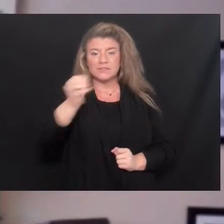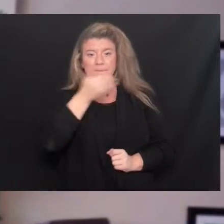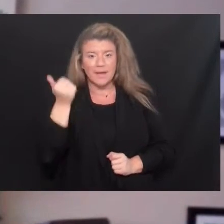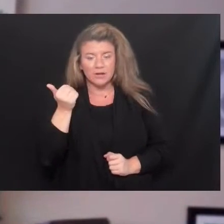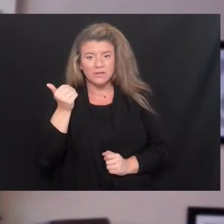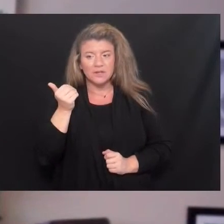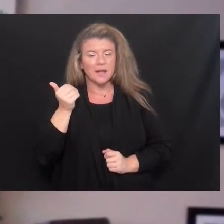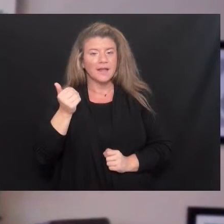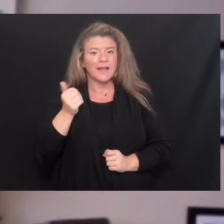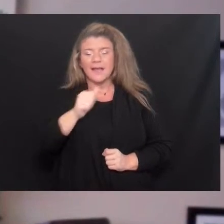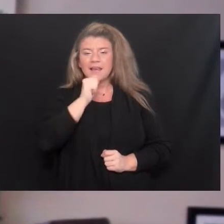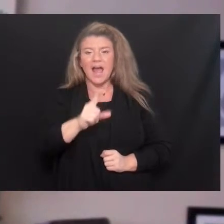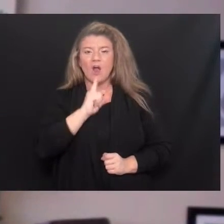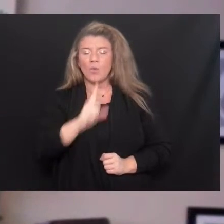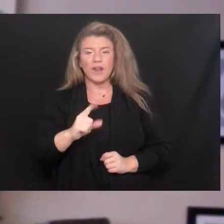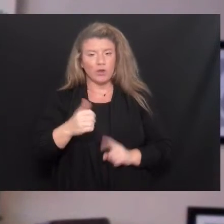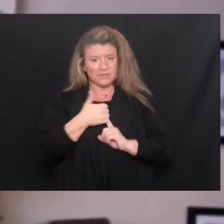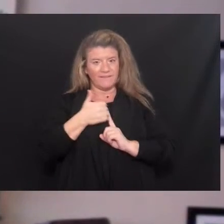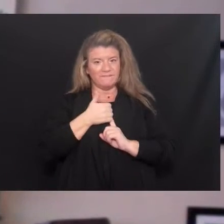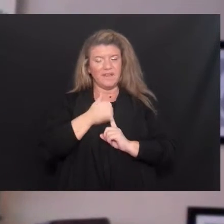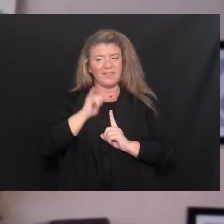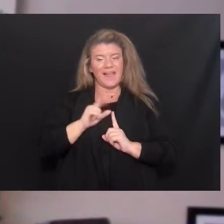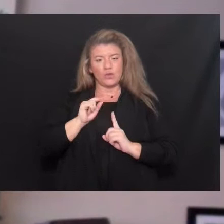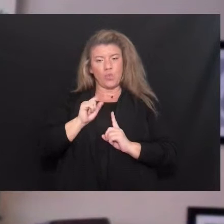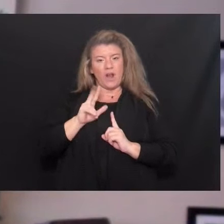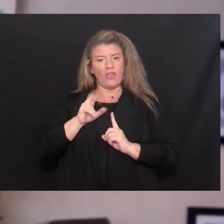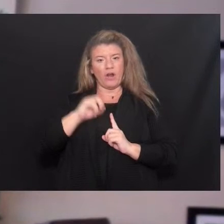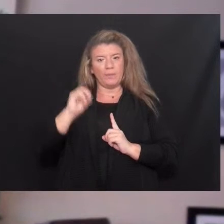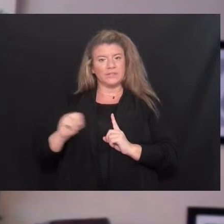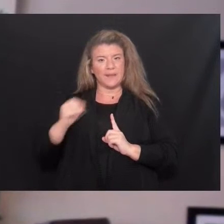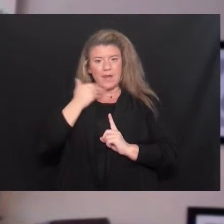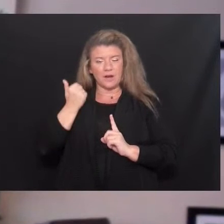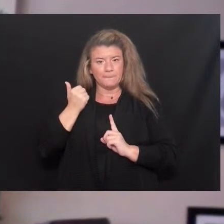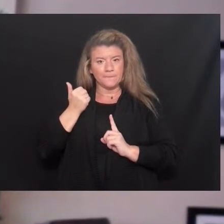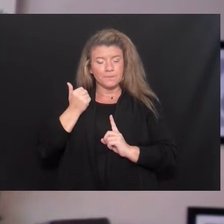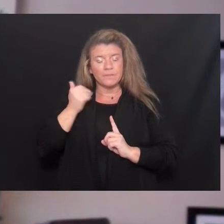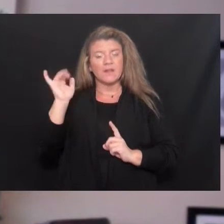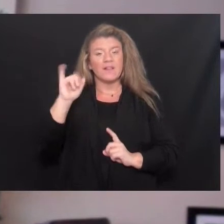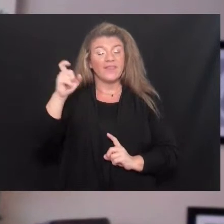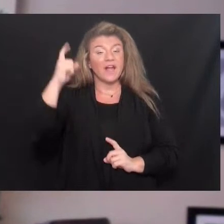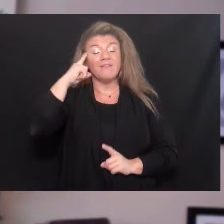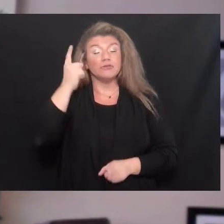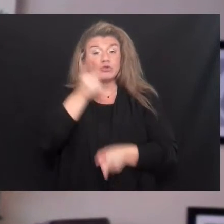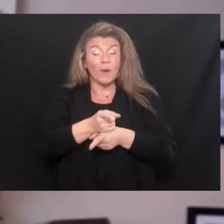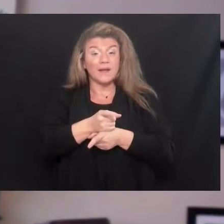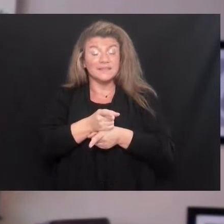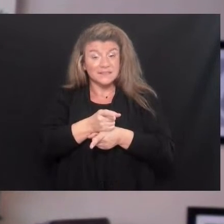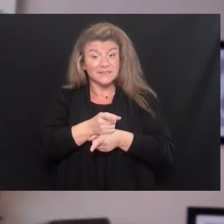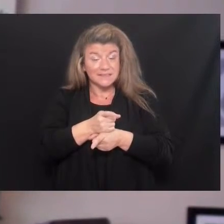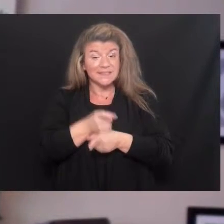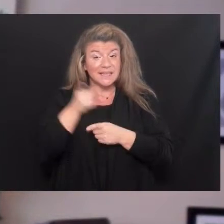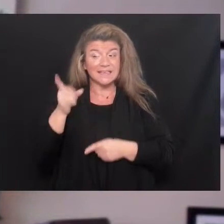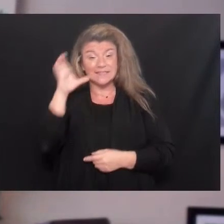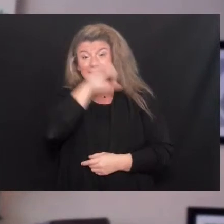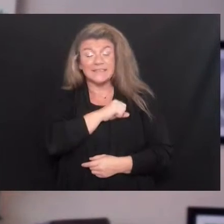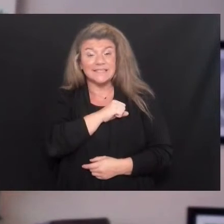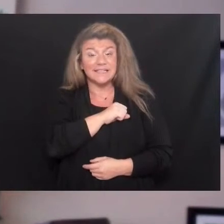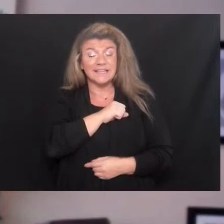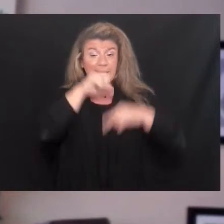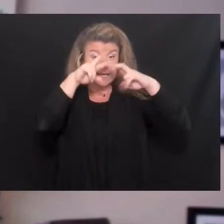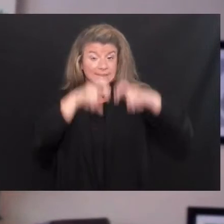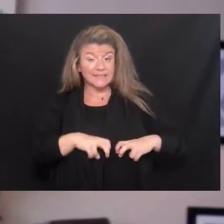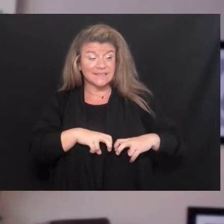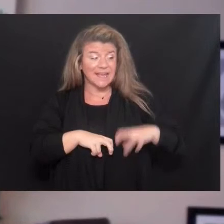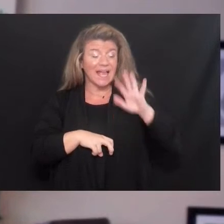them to protect yourself, about 20 to 30% better. And as the governor, I think, is correctly, assessing that